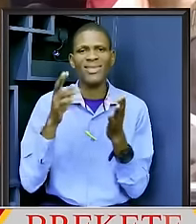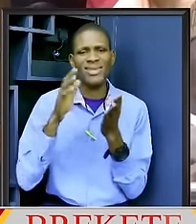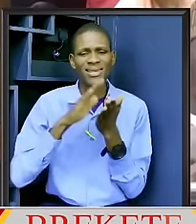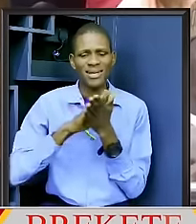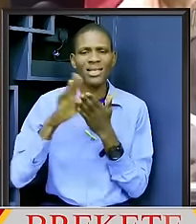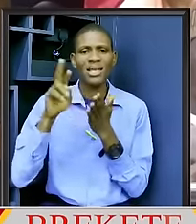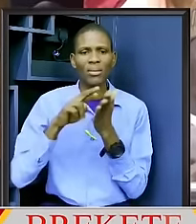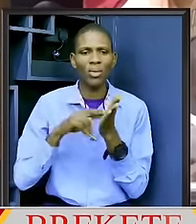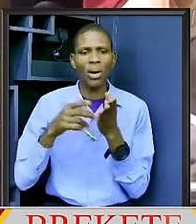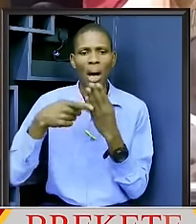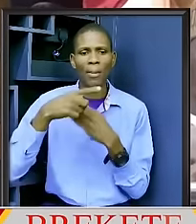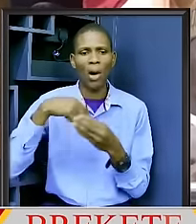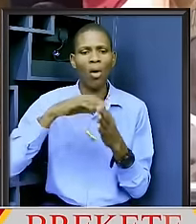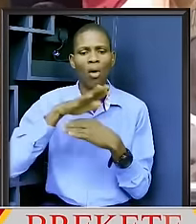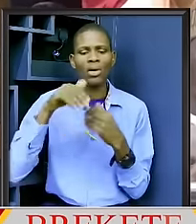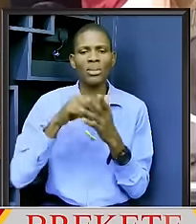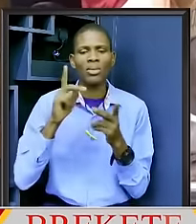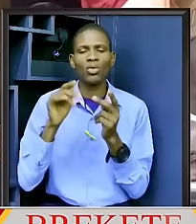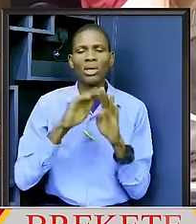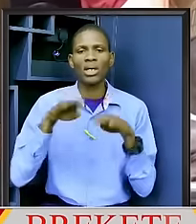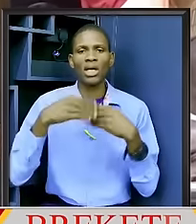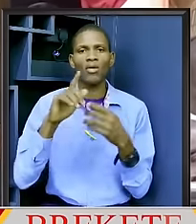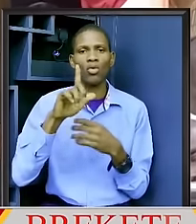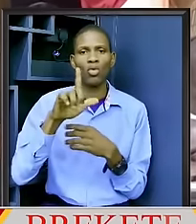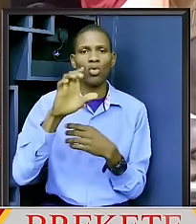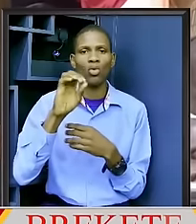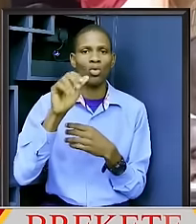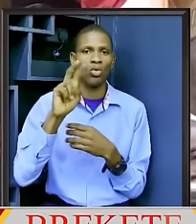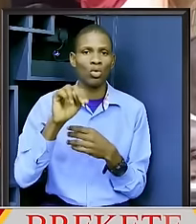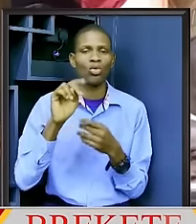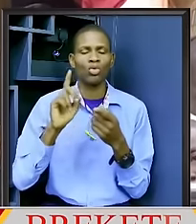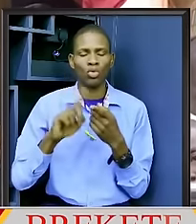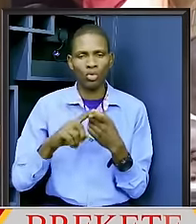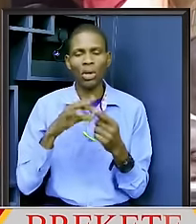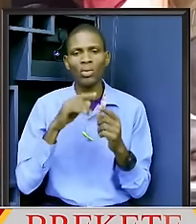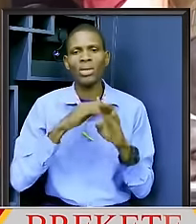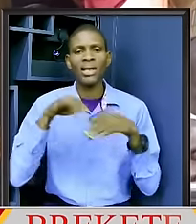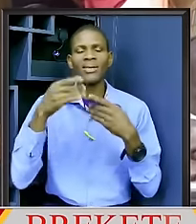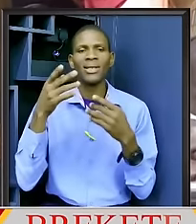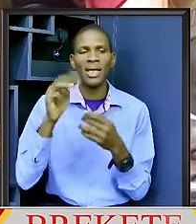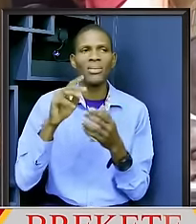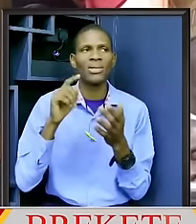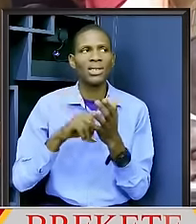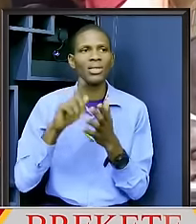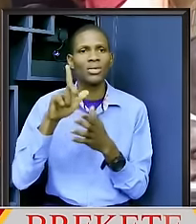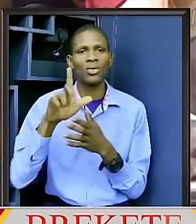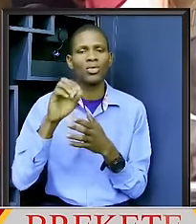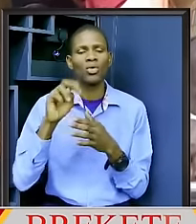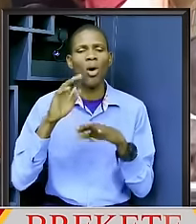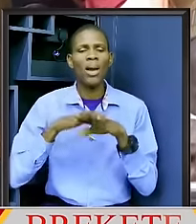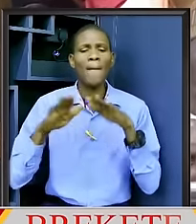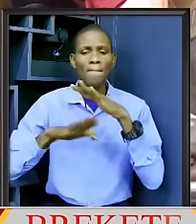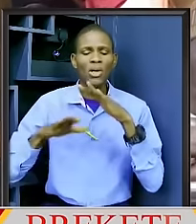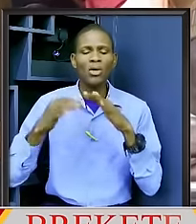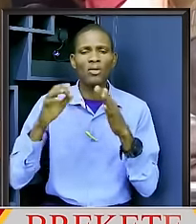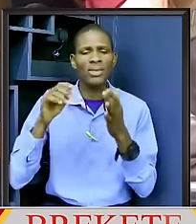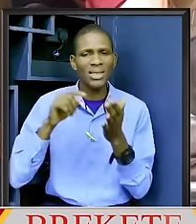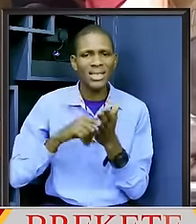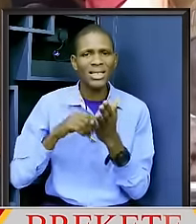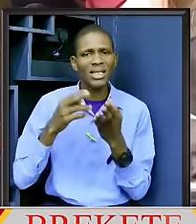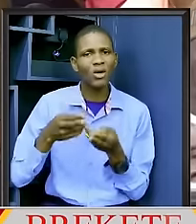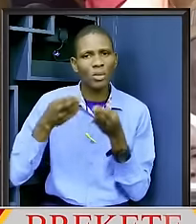about all the people we gave loan to. And we gave this loan to them on the basis of that